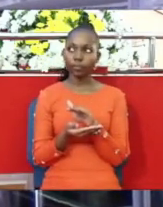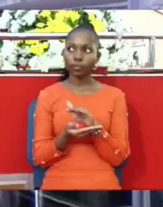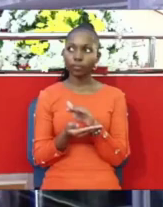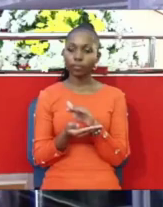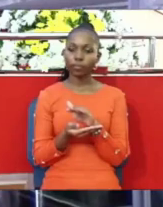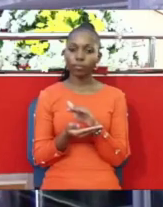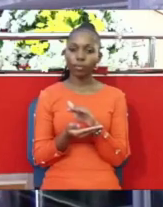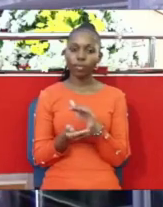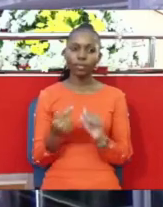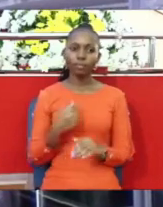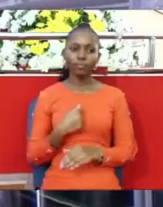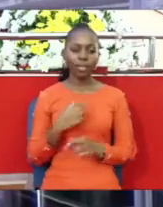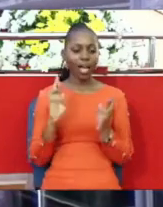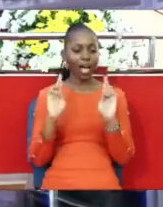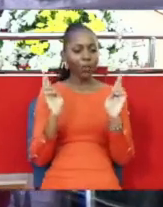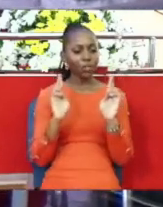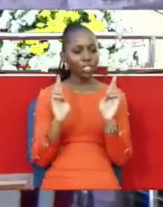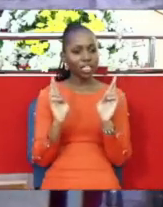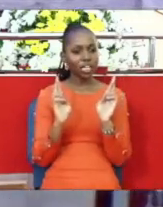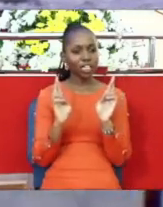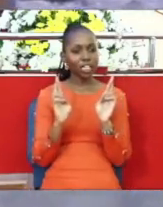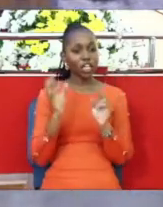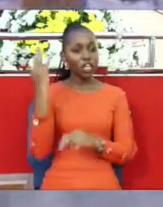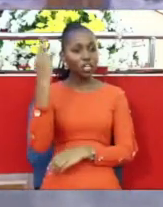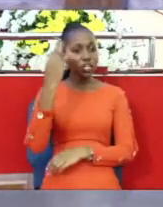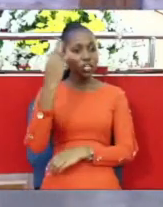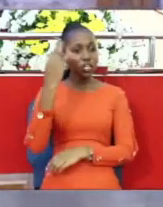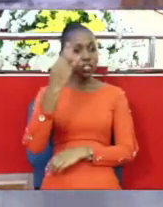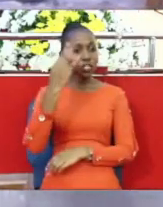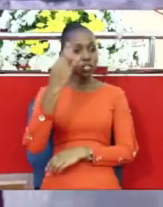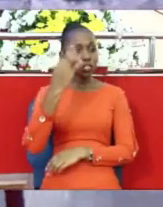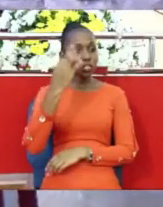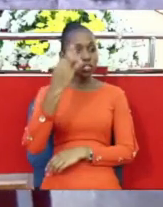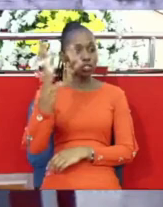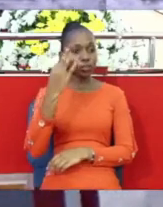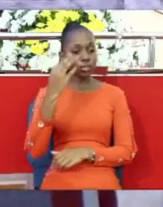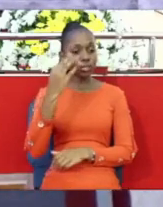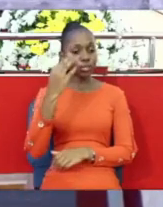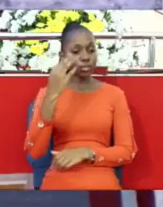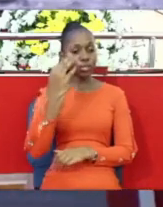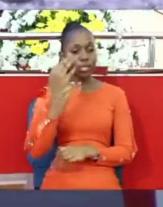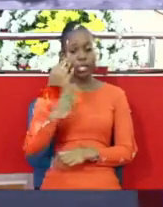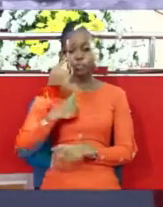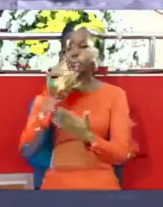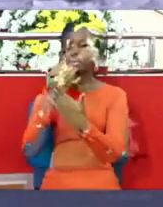I was ready to speak on something. And thank God you don't know what I was going to speak about.